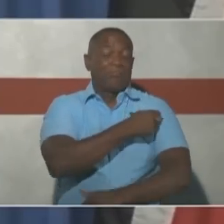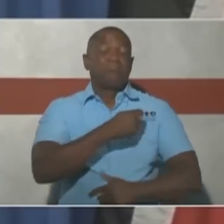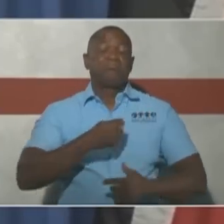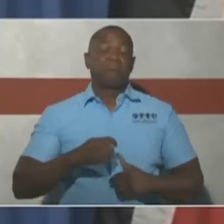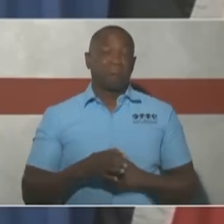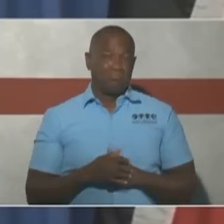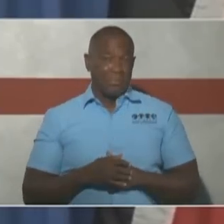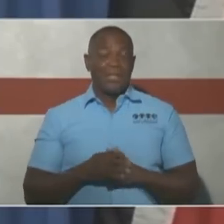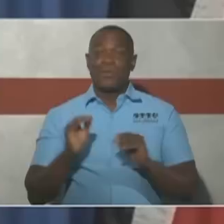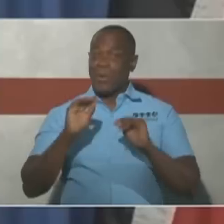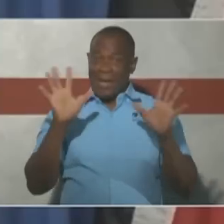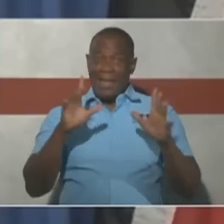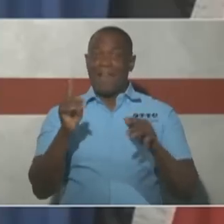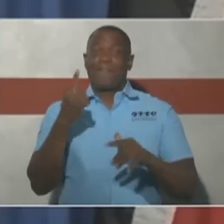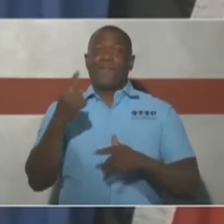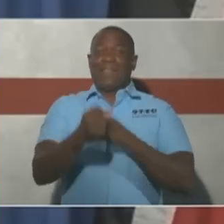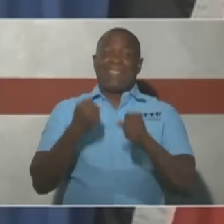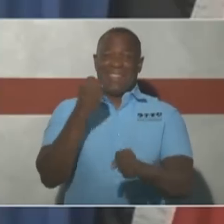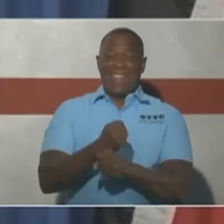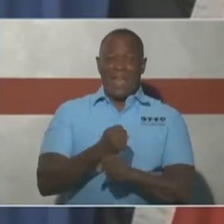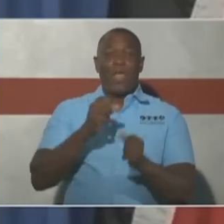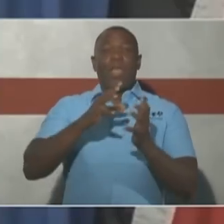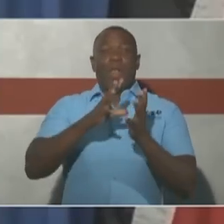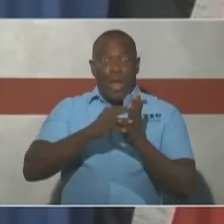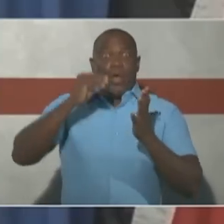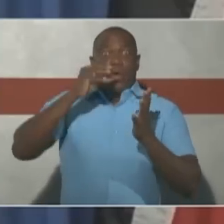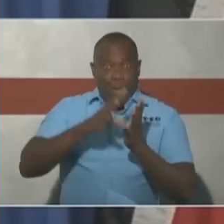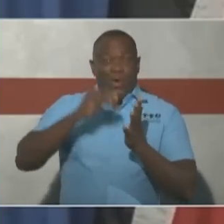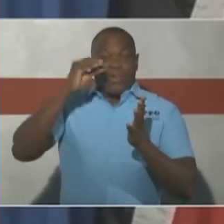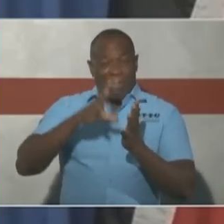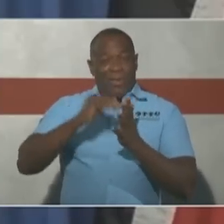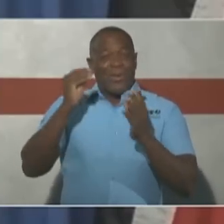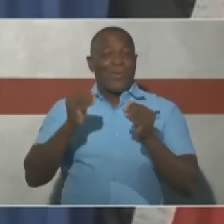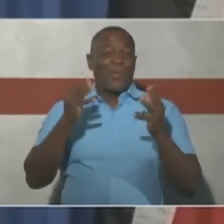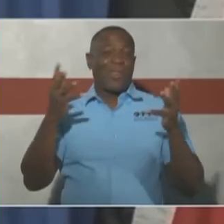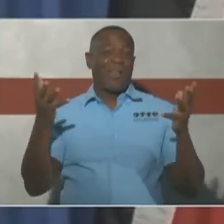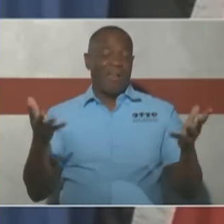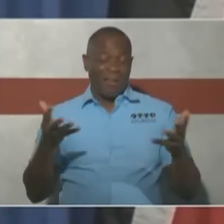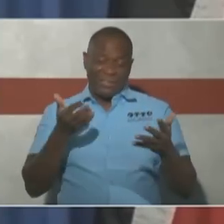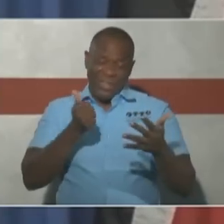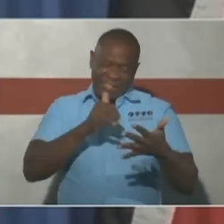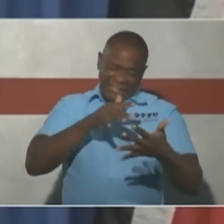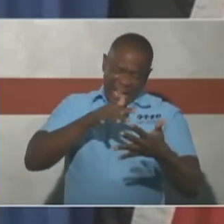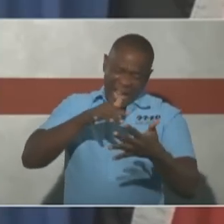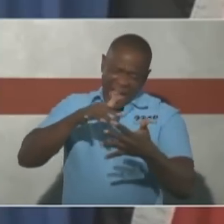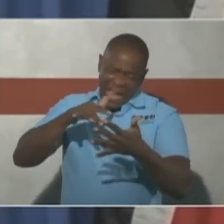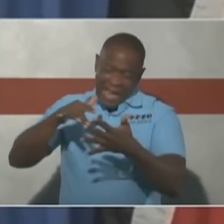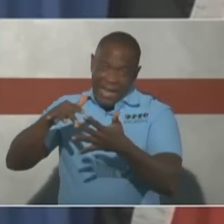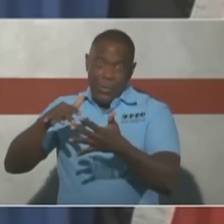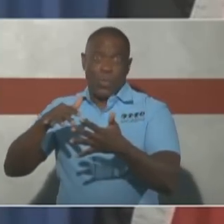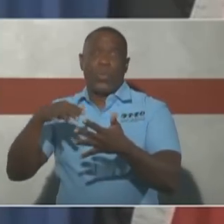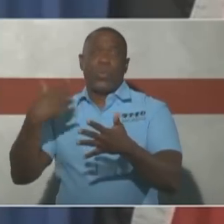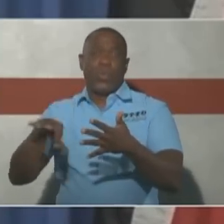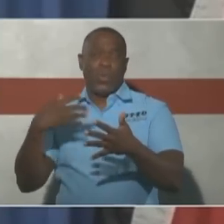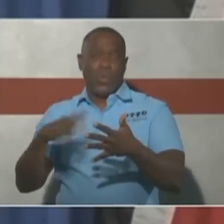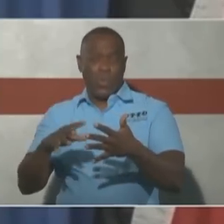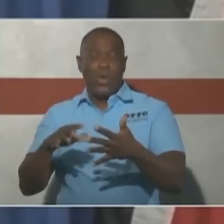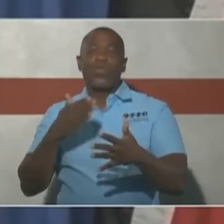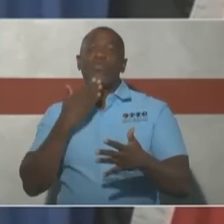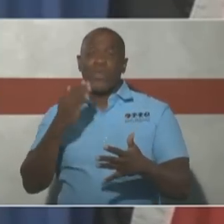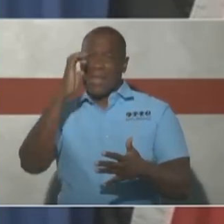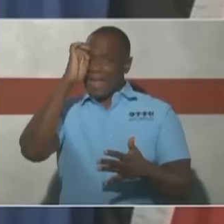clearly that first year was a learning process, and it was in fact a serious piece of